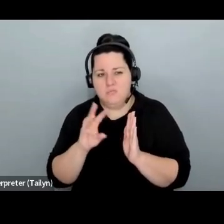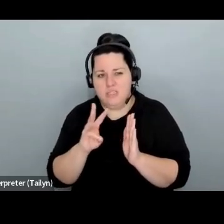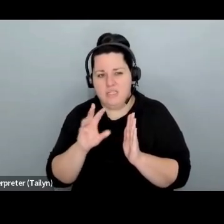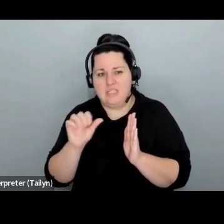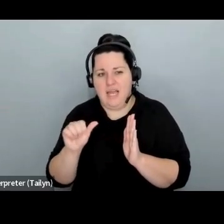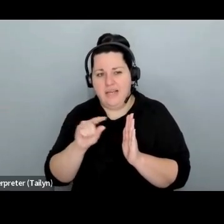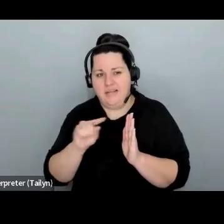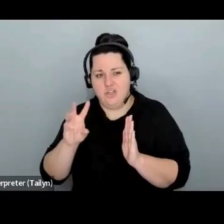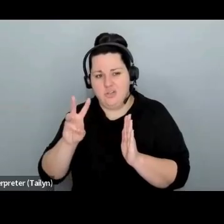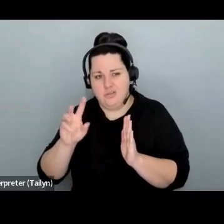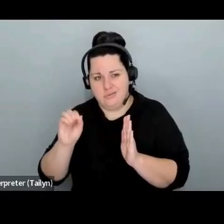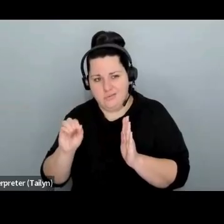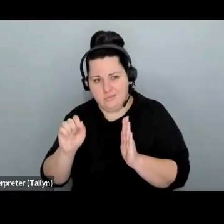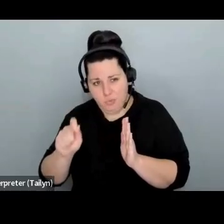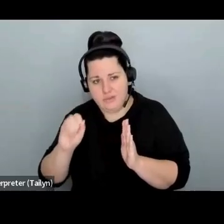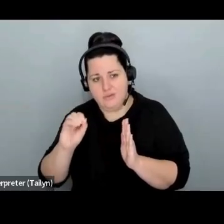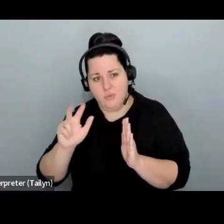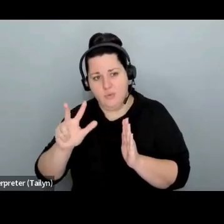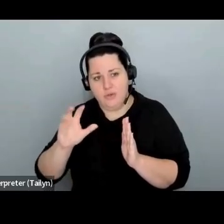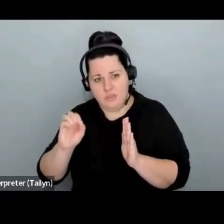Rule